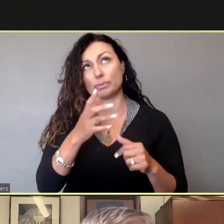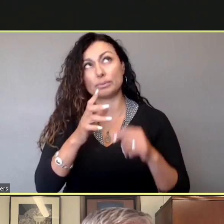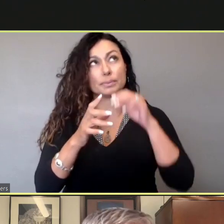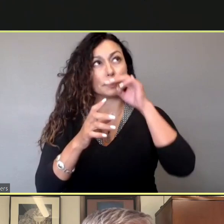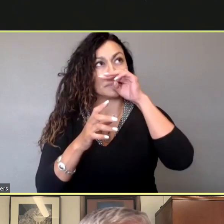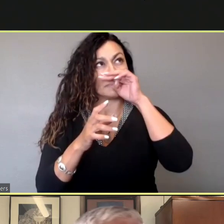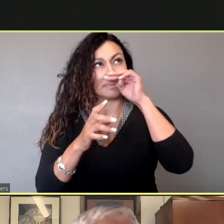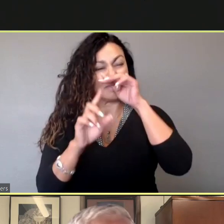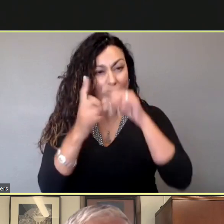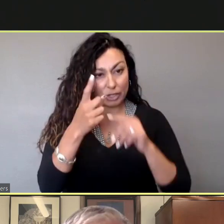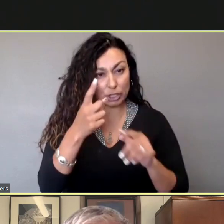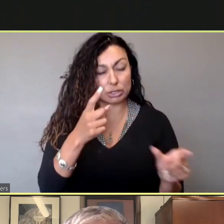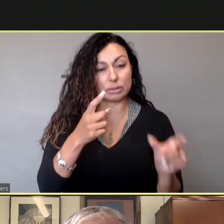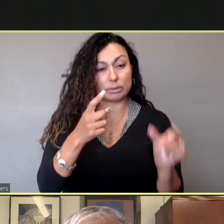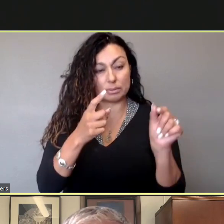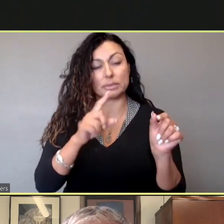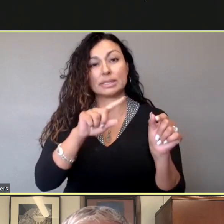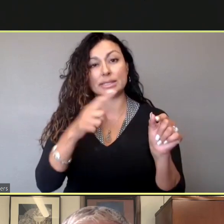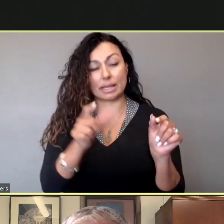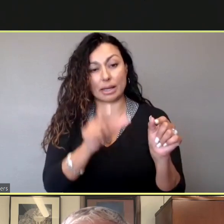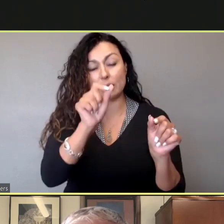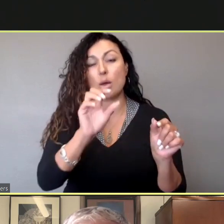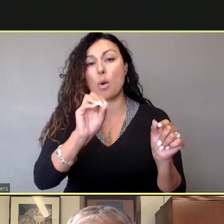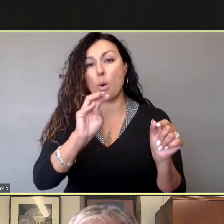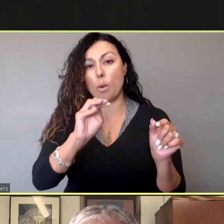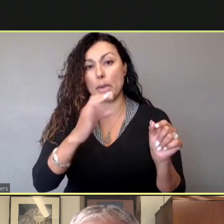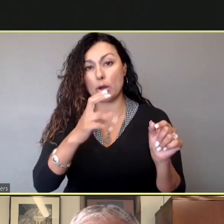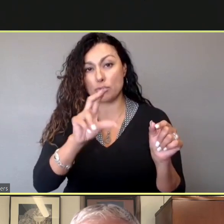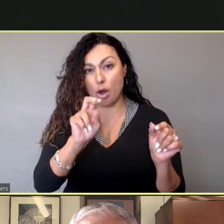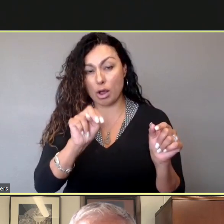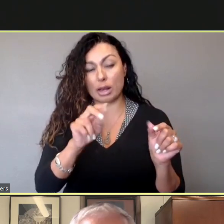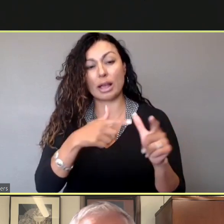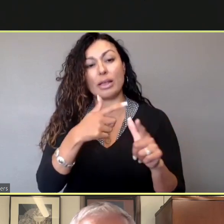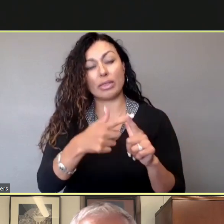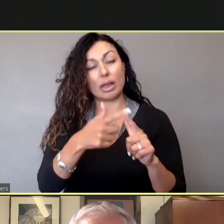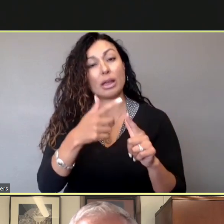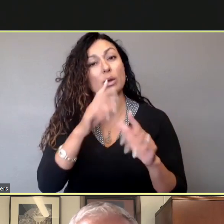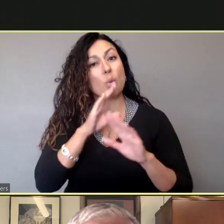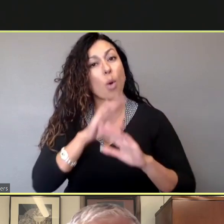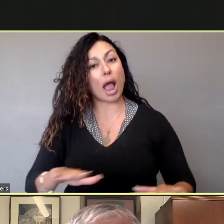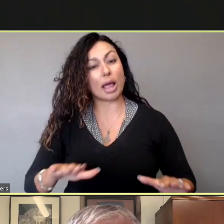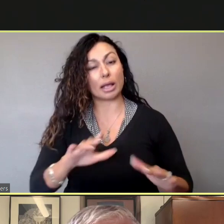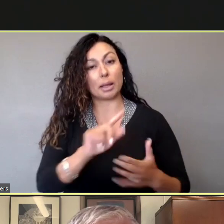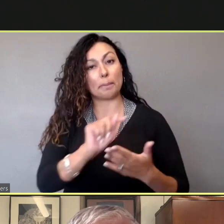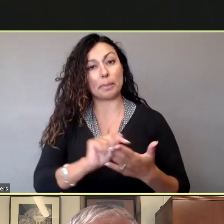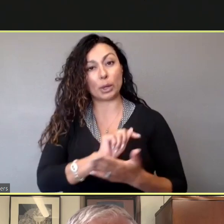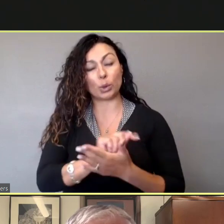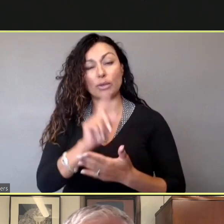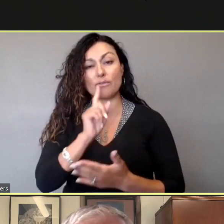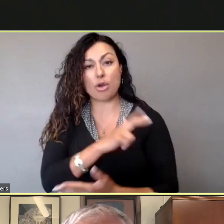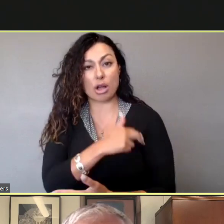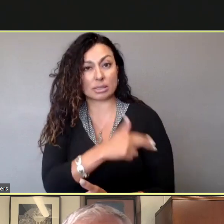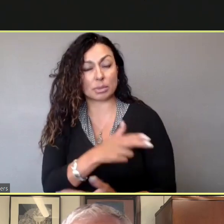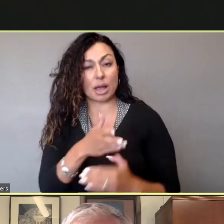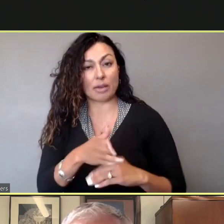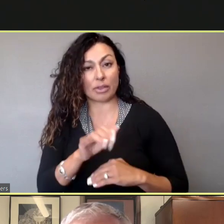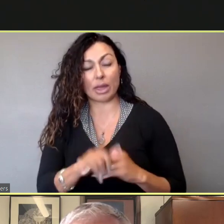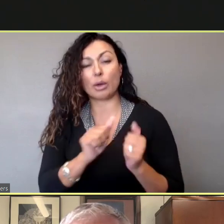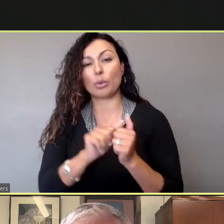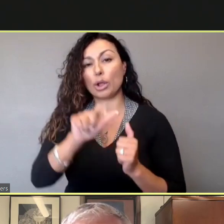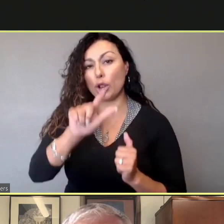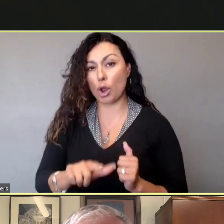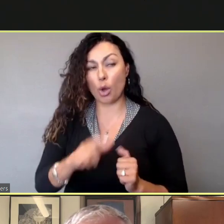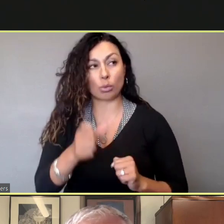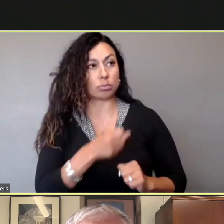first peak Delta, second peak Omicron, and then a relatively quiet period for hospitals with very low